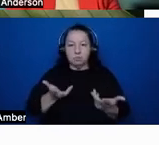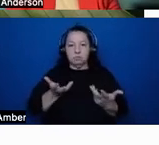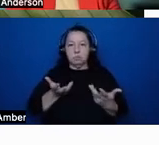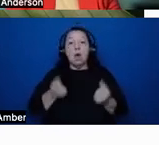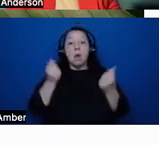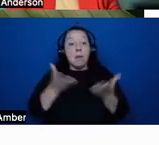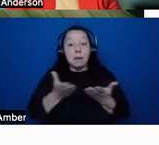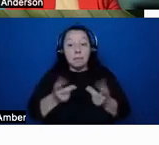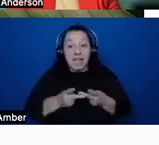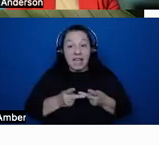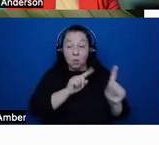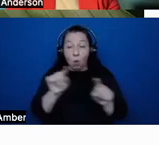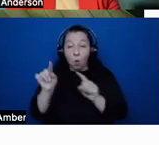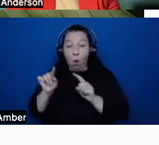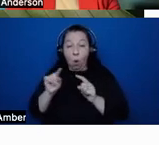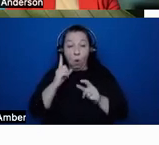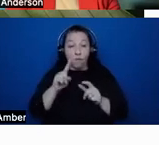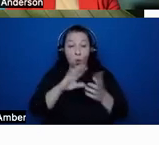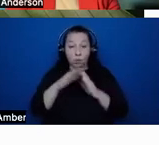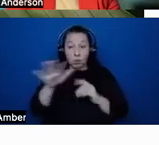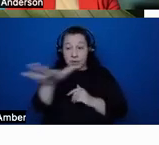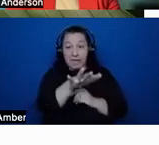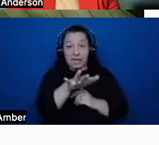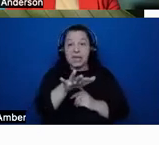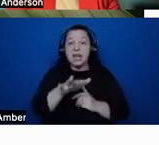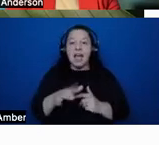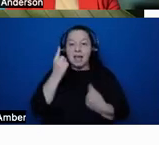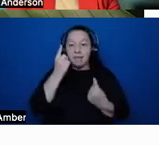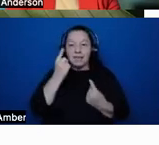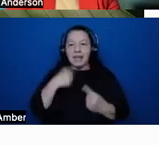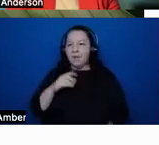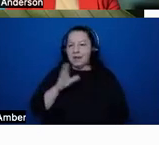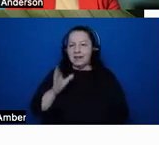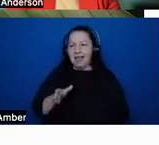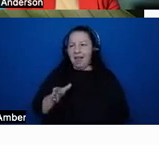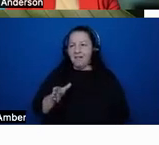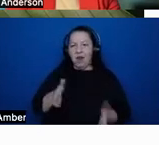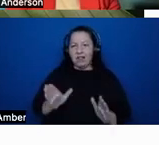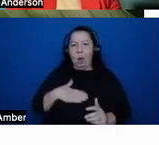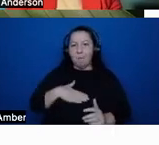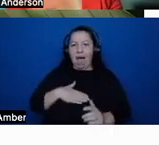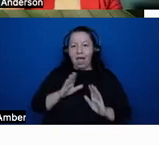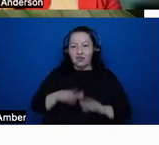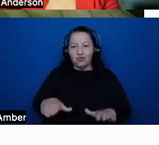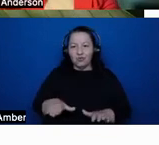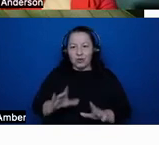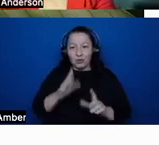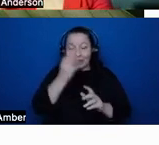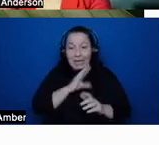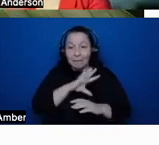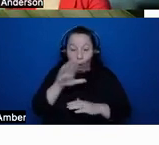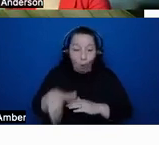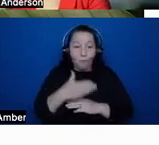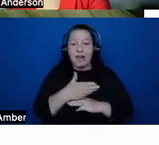and people are like, I would never let my child have a sleepover, for example, which I'm not saying that that's a bad thing to do, but when we're thinking about the fact that I'm like,